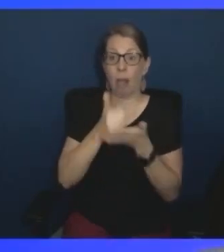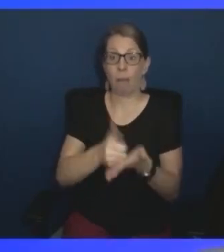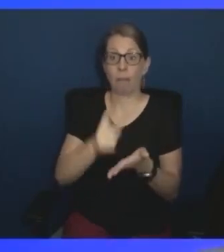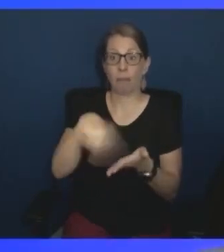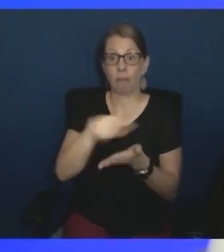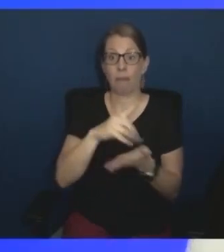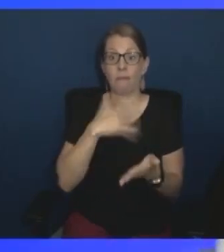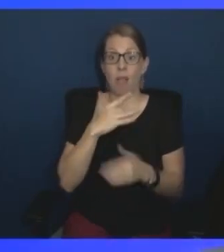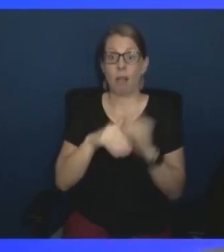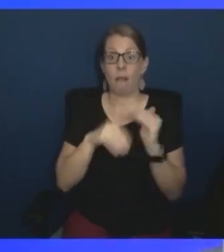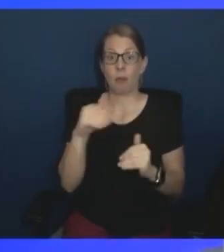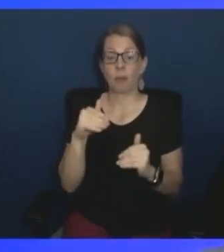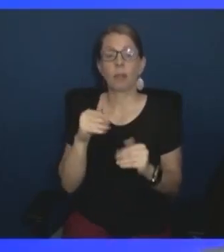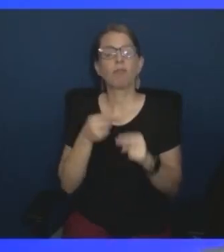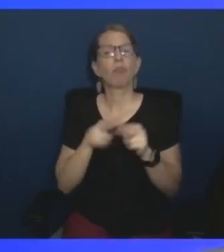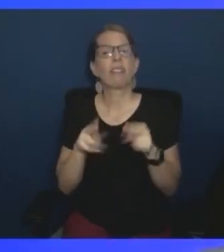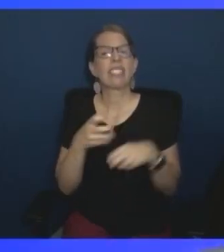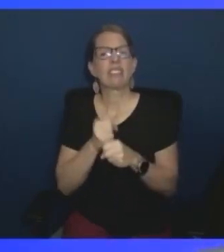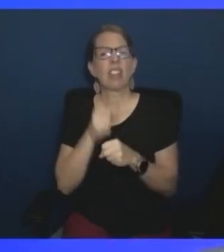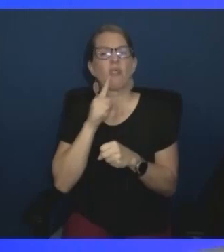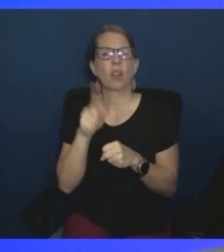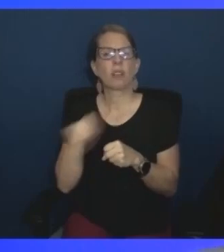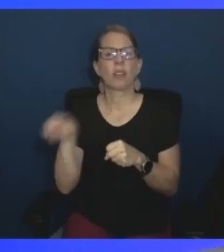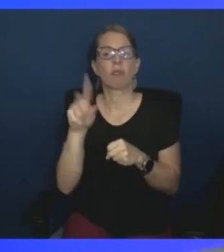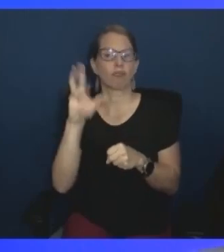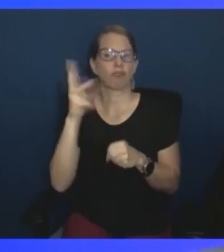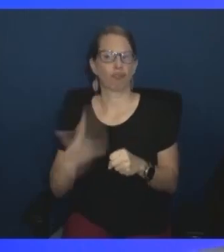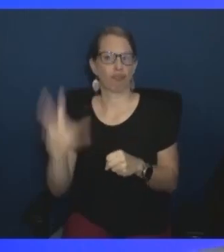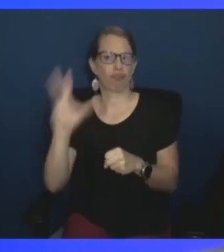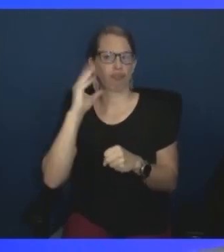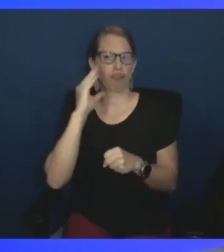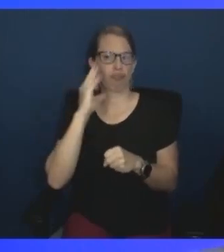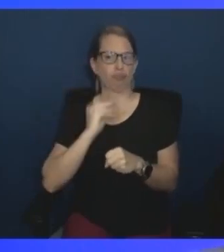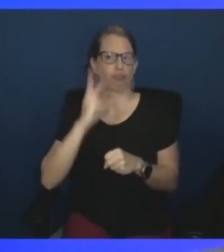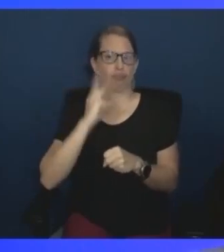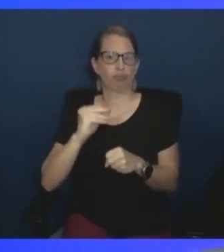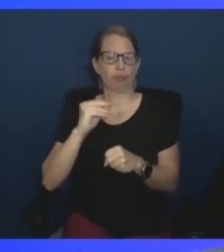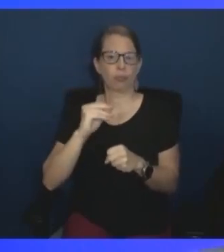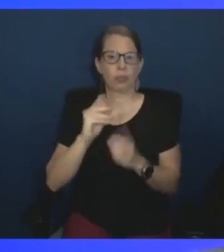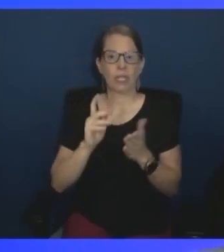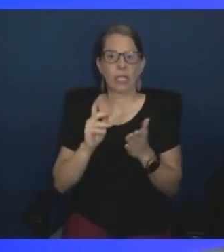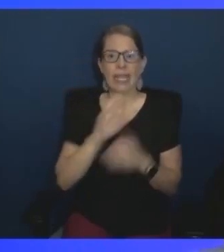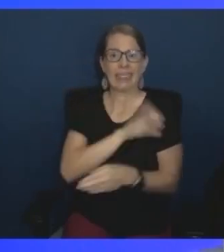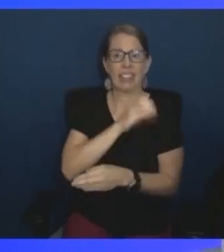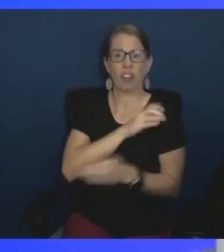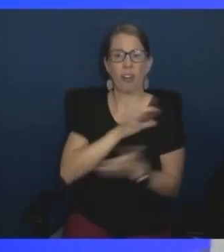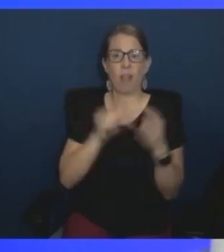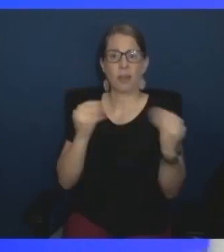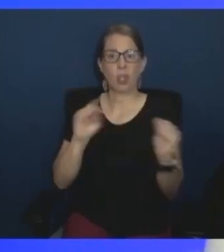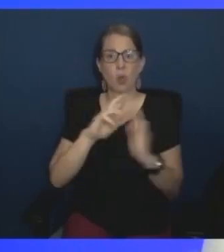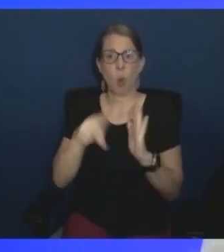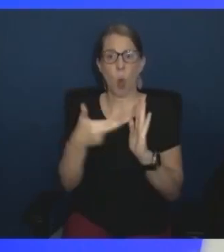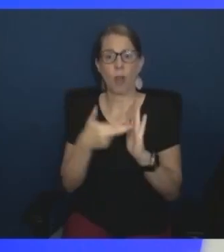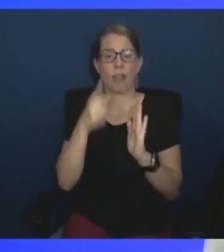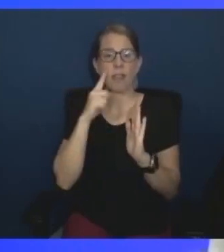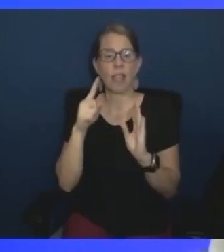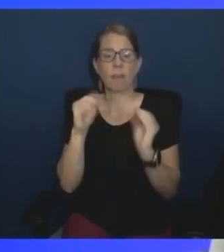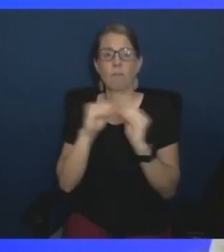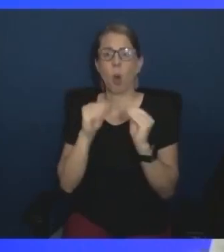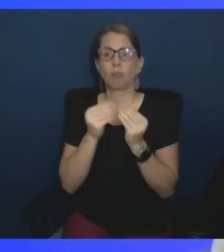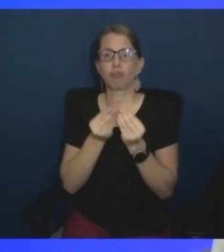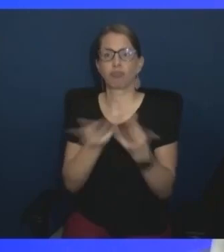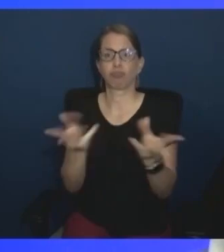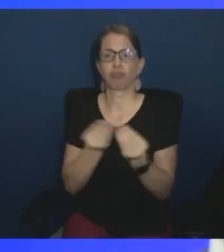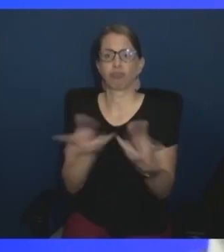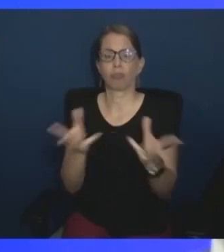just briefly, for those that really aren't kind of familiar with what kind of clinical pharmacy's role is, you probably think more distributional, production, stuff like that, which